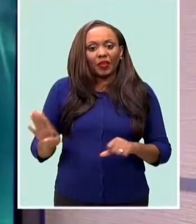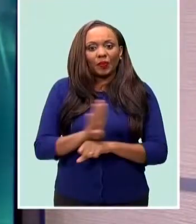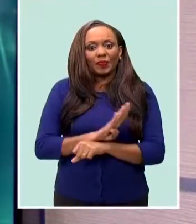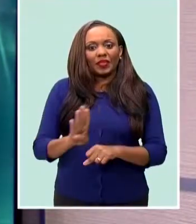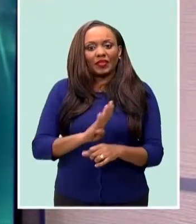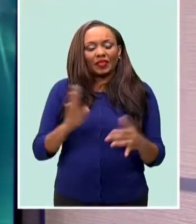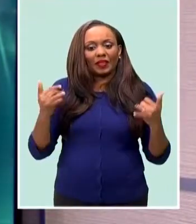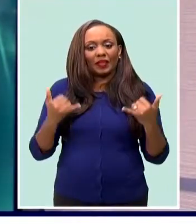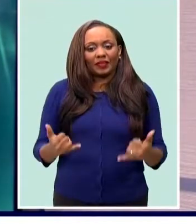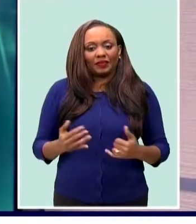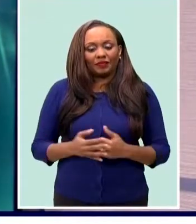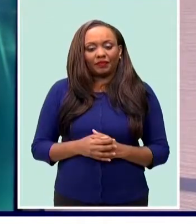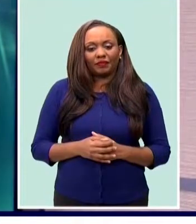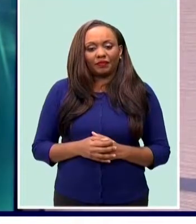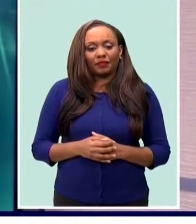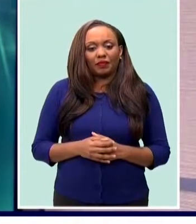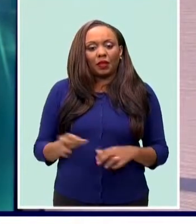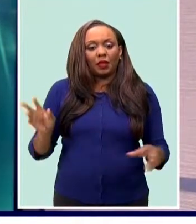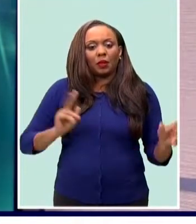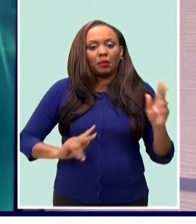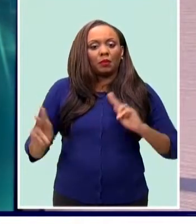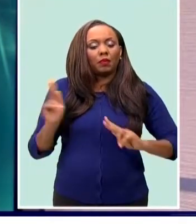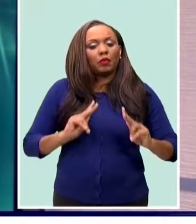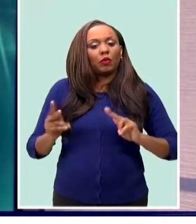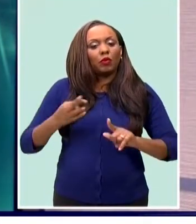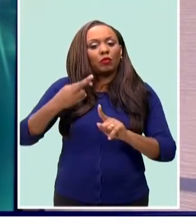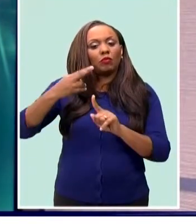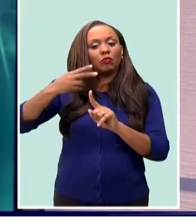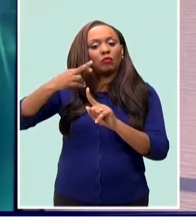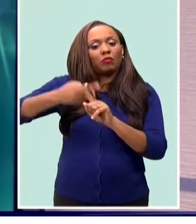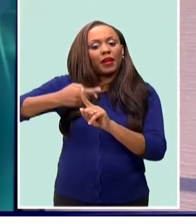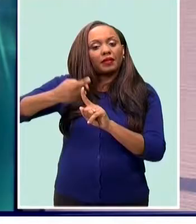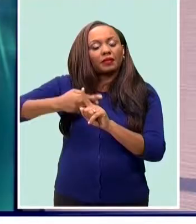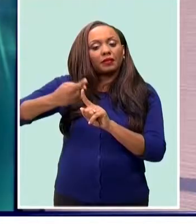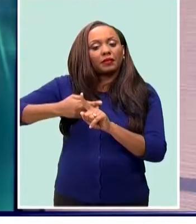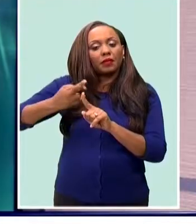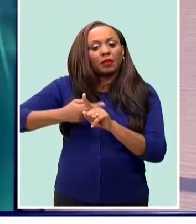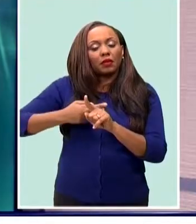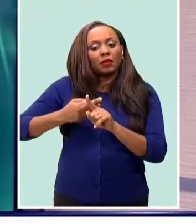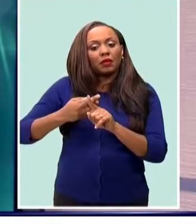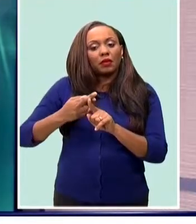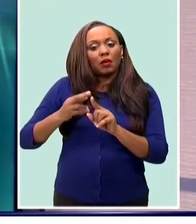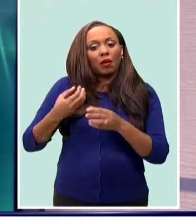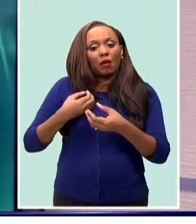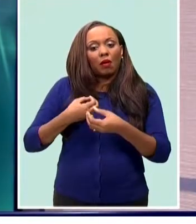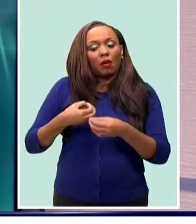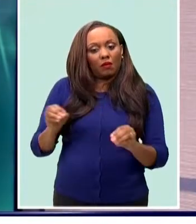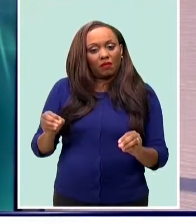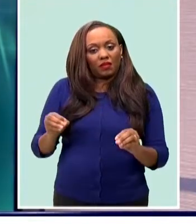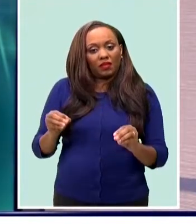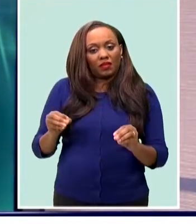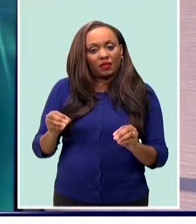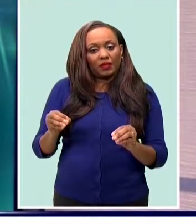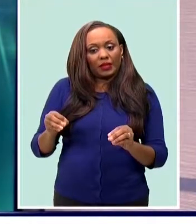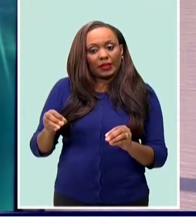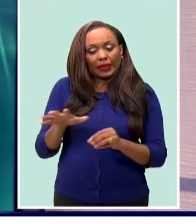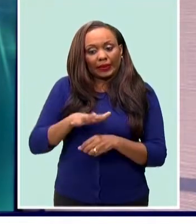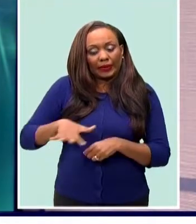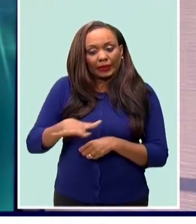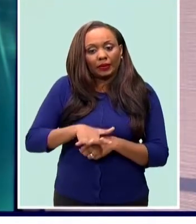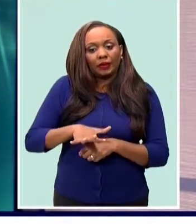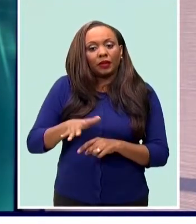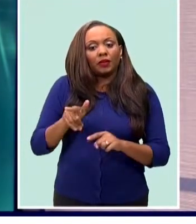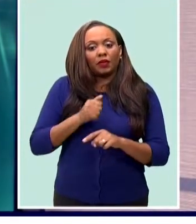And we're back now with business. And tenants of the Barbados Investment Development Corporation, or BIDC, are again being put on